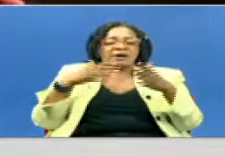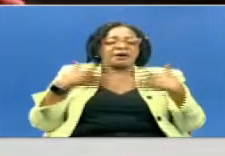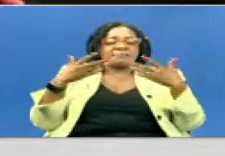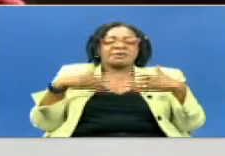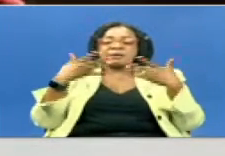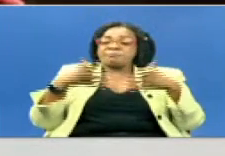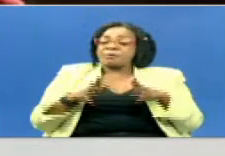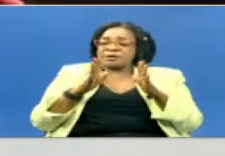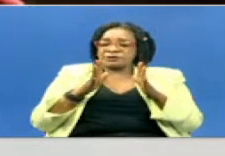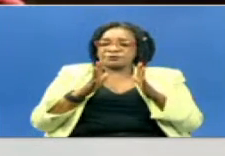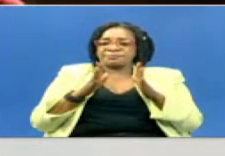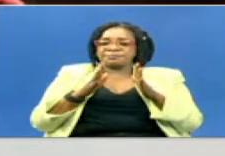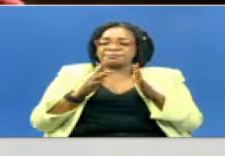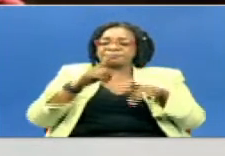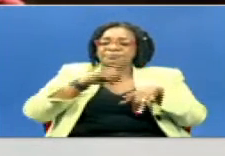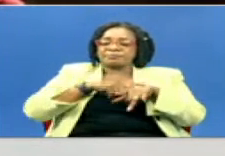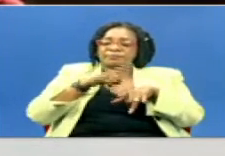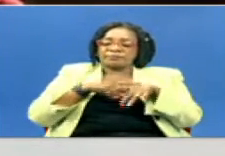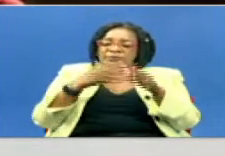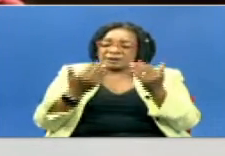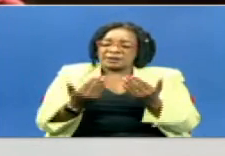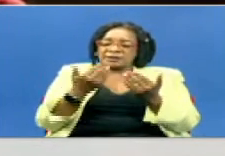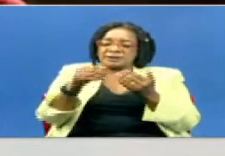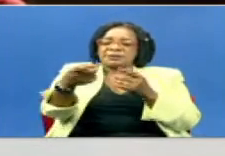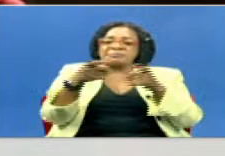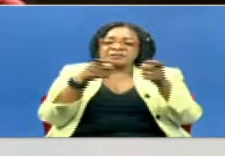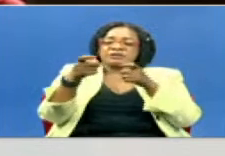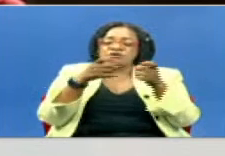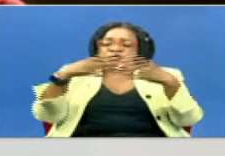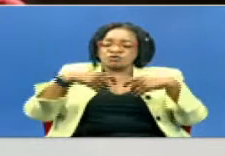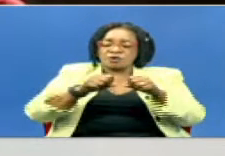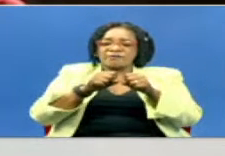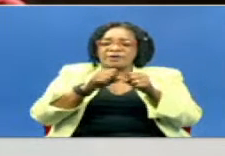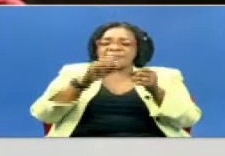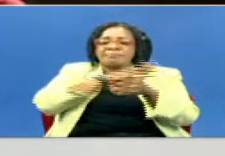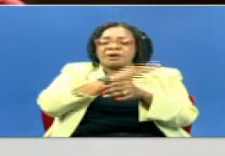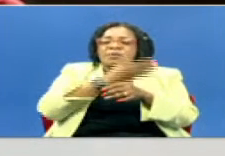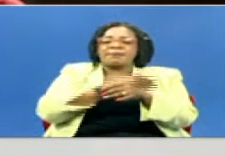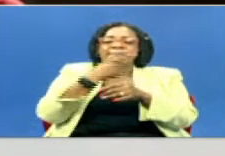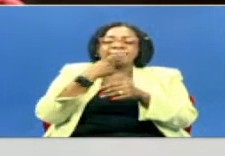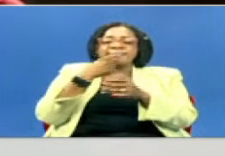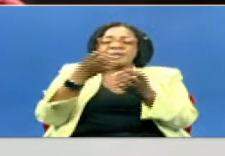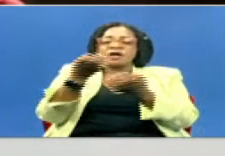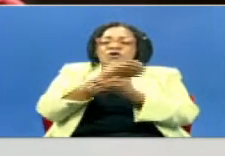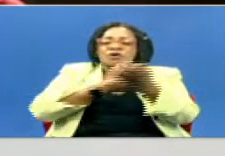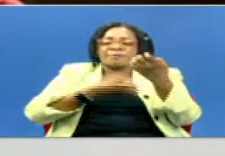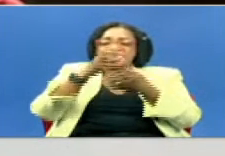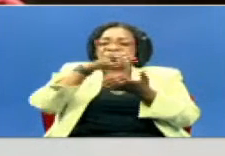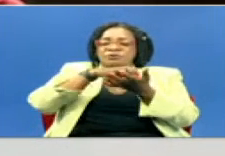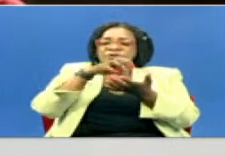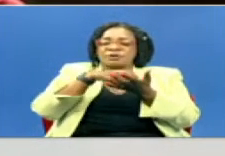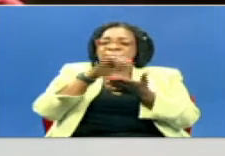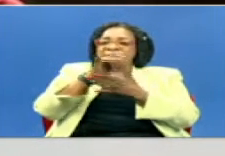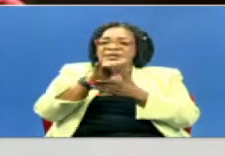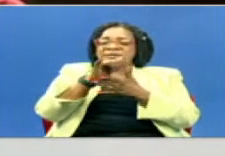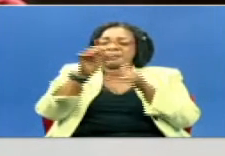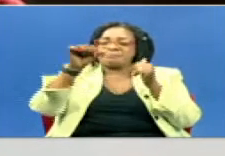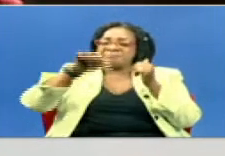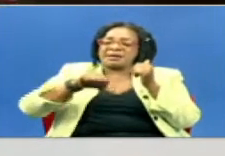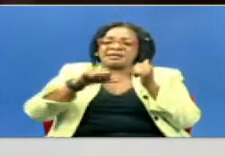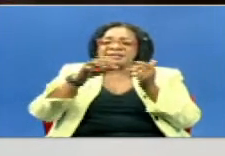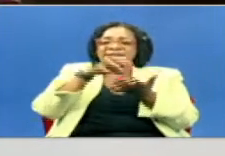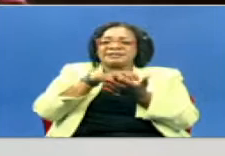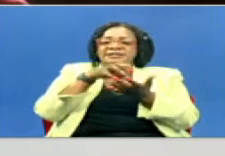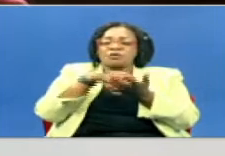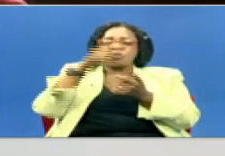When the current administration took over power, they said the economic situation of the country was in an extremely bad state. Do